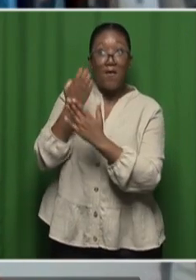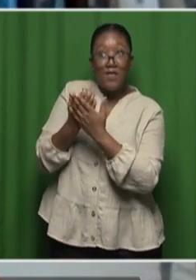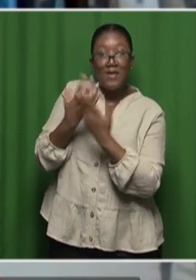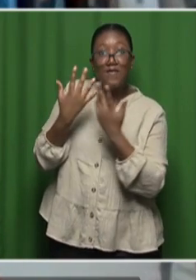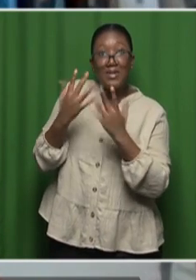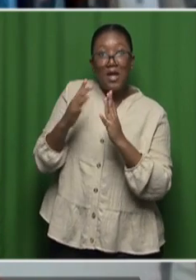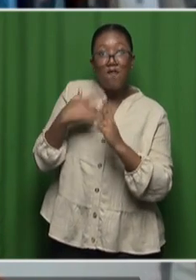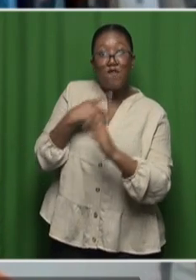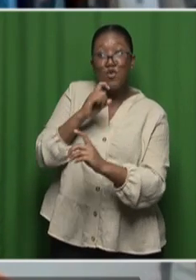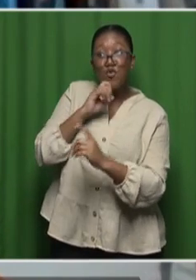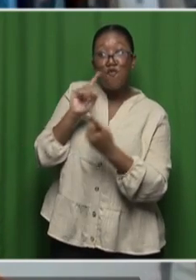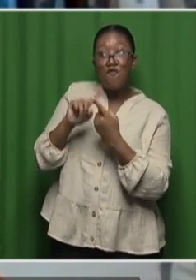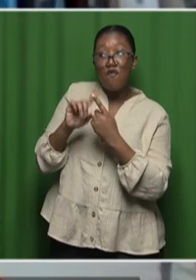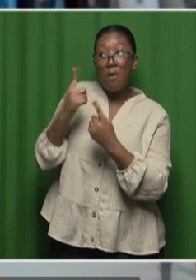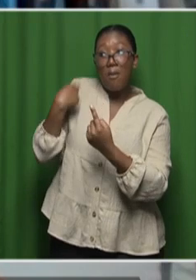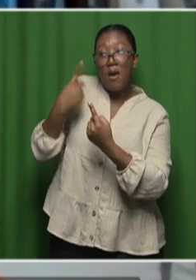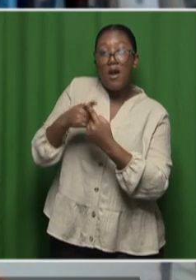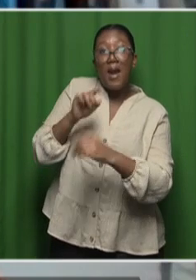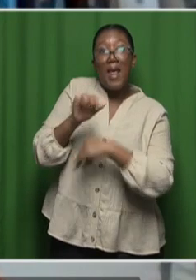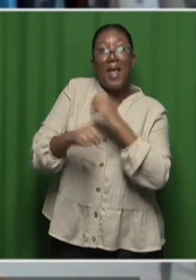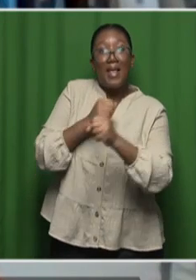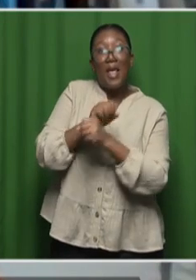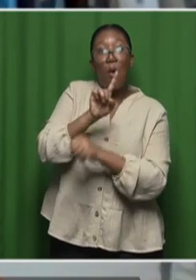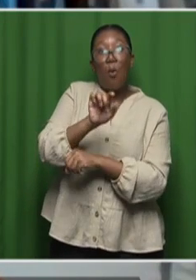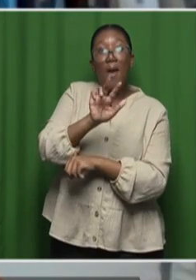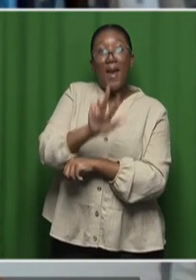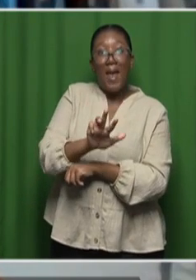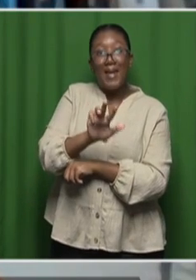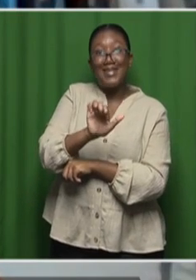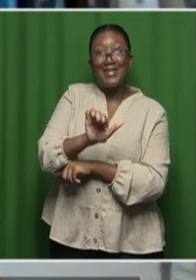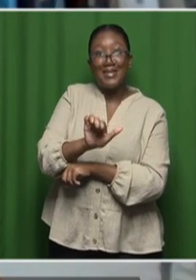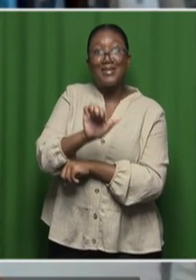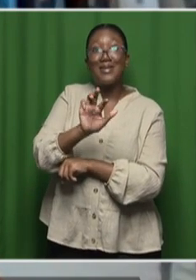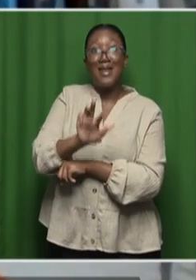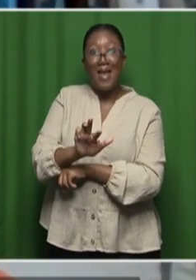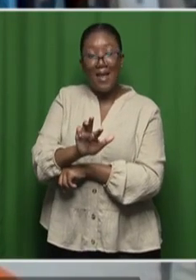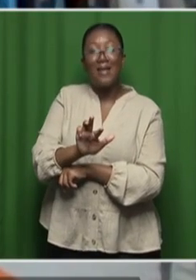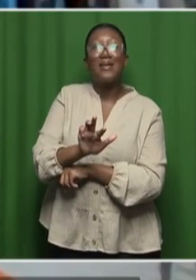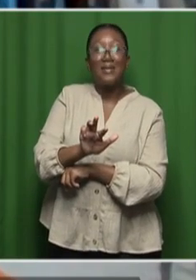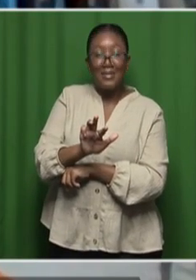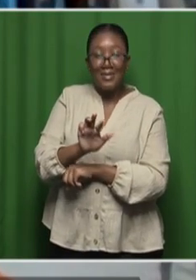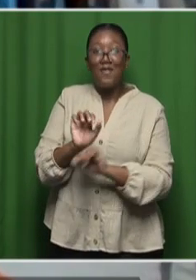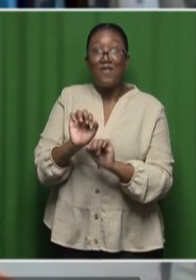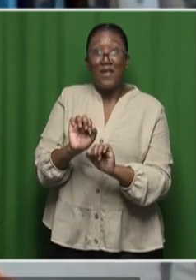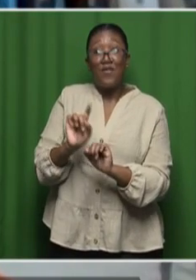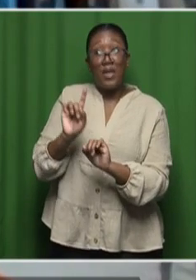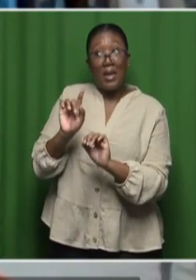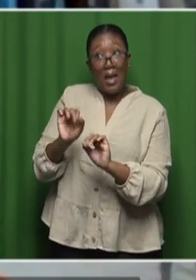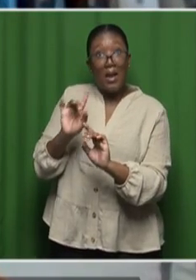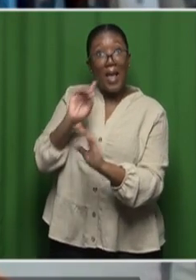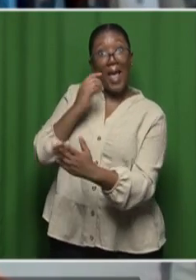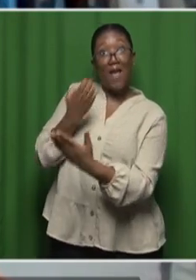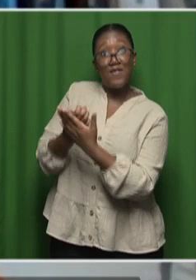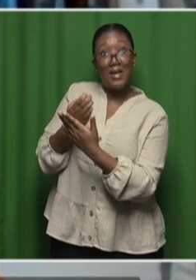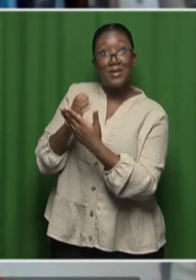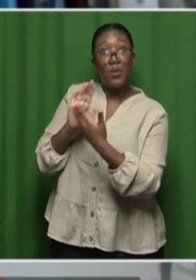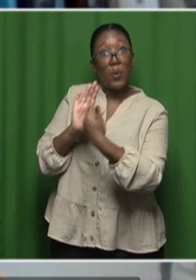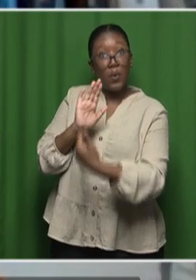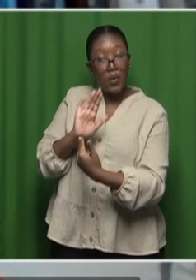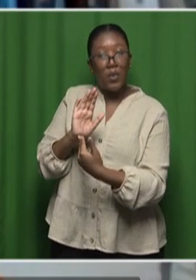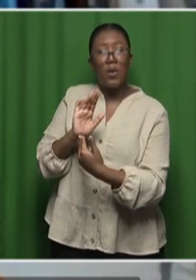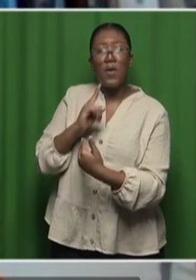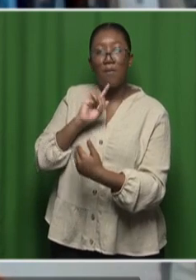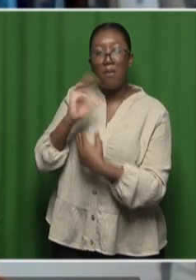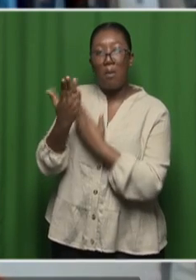since 1961, when this name was conceptualized and the logo was created, I think if they can dig up all that